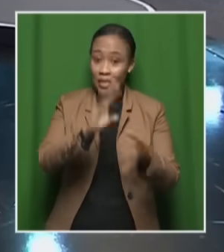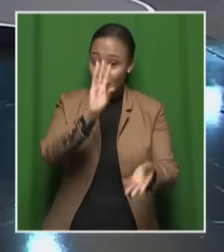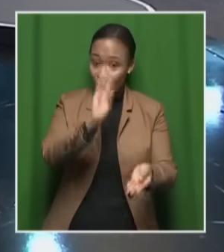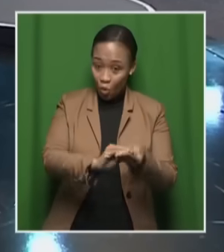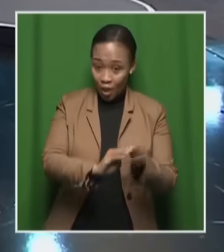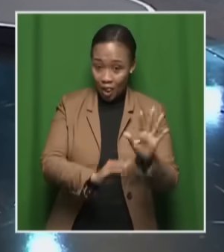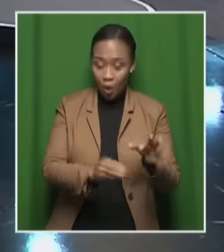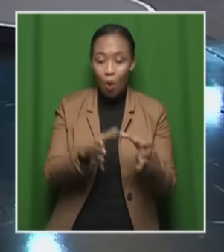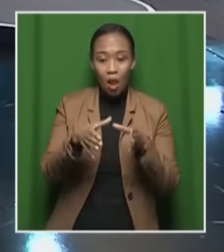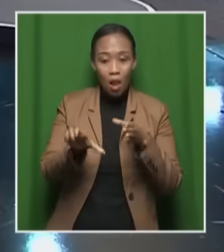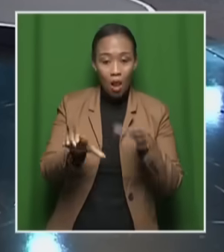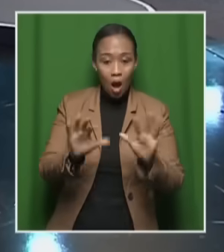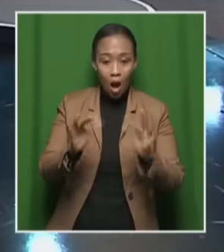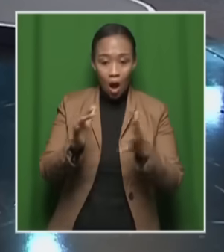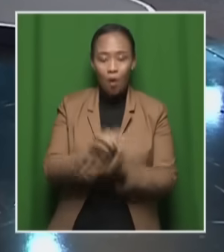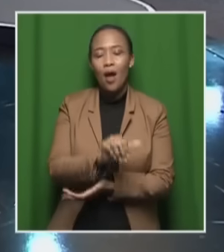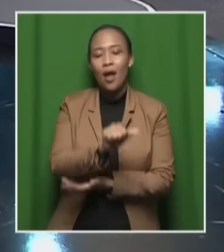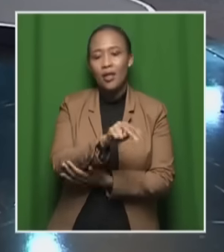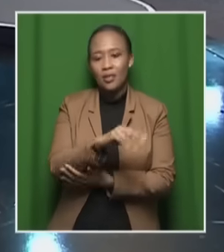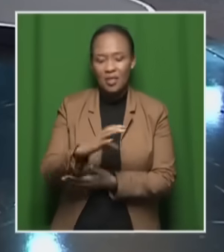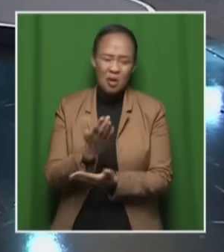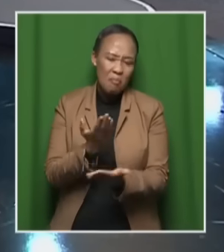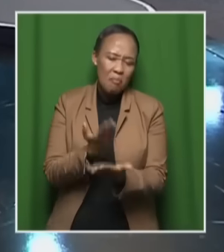which ANC could